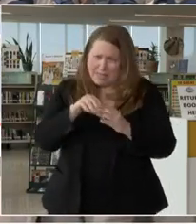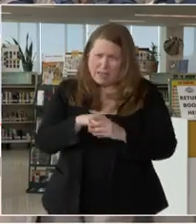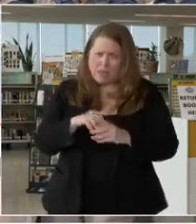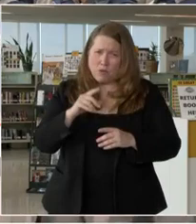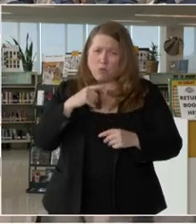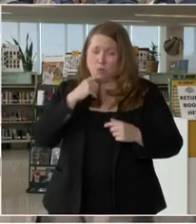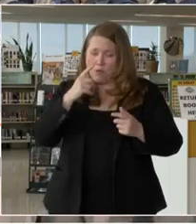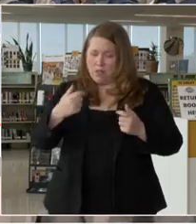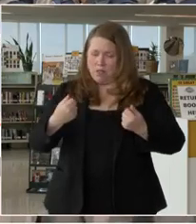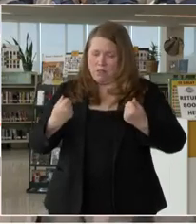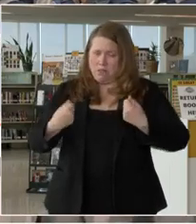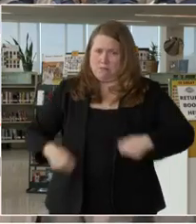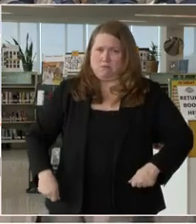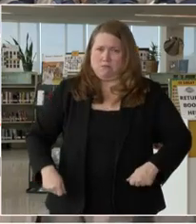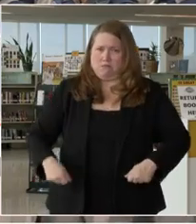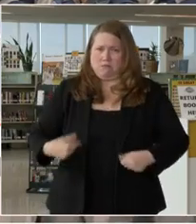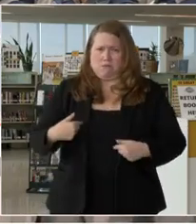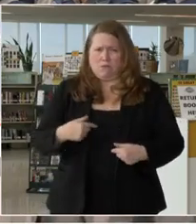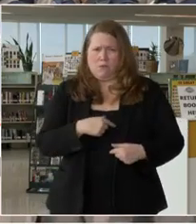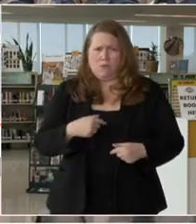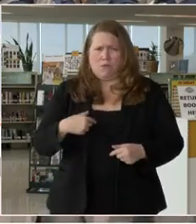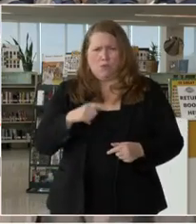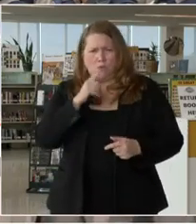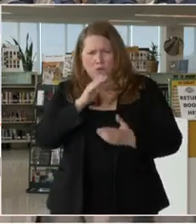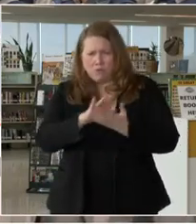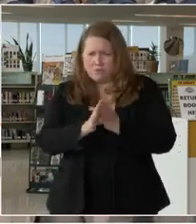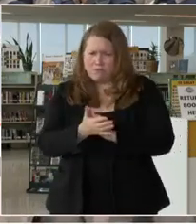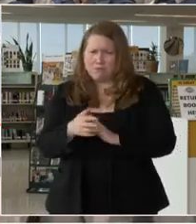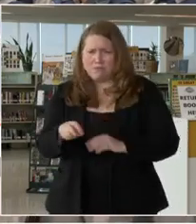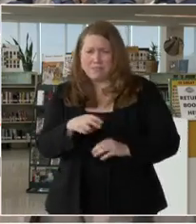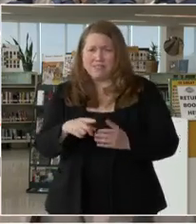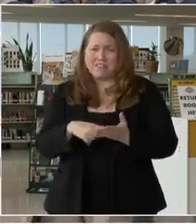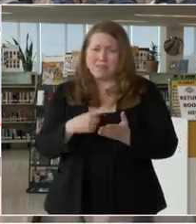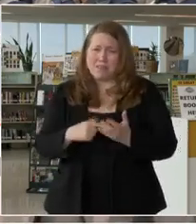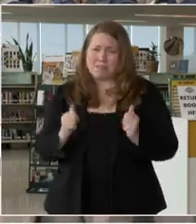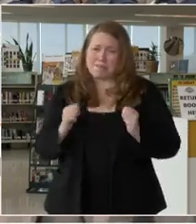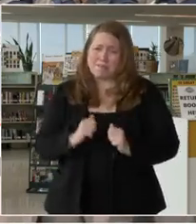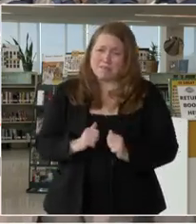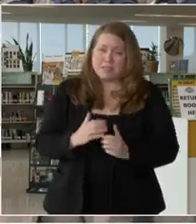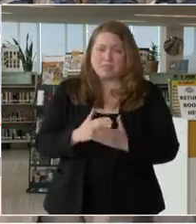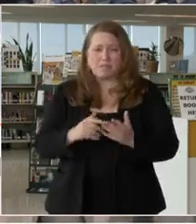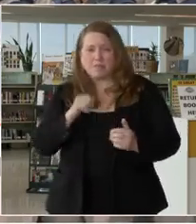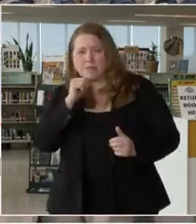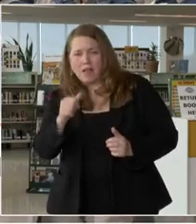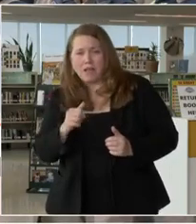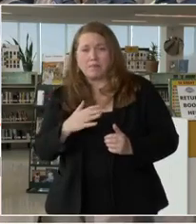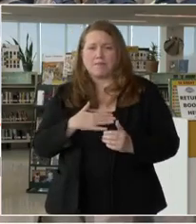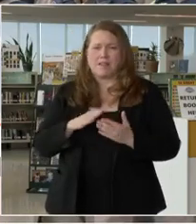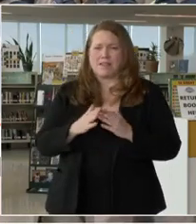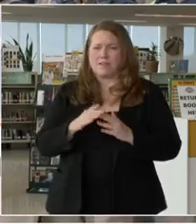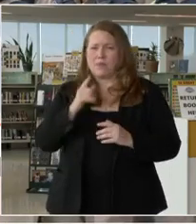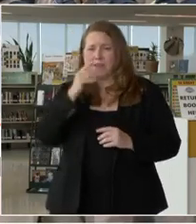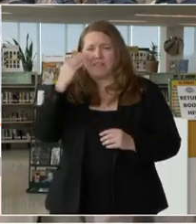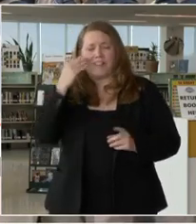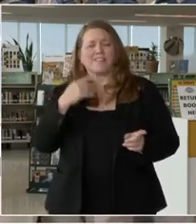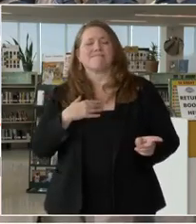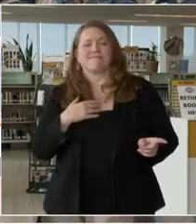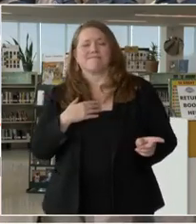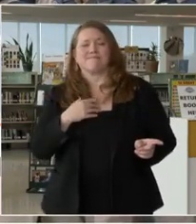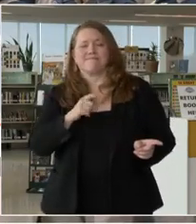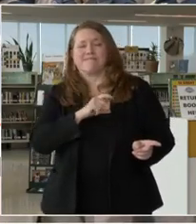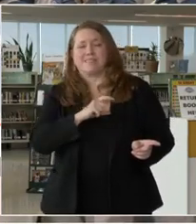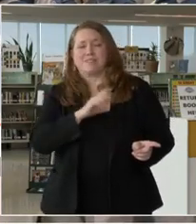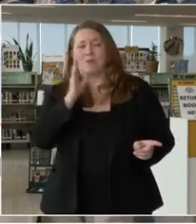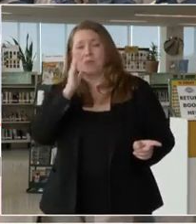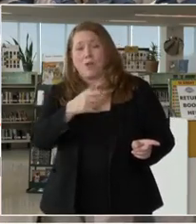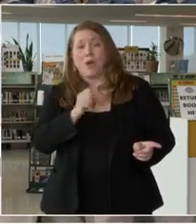in Carver Terrace, going to and from school, sometimes I have a jacket on, sometimes I not. But people in my neighborhood, they knew. They knew, like, oh, that